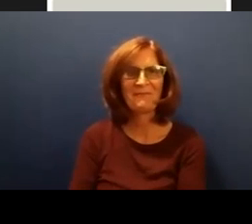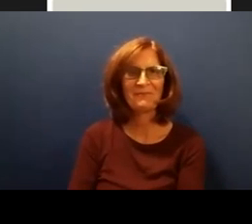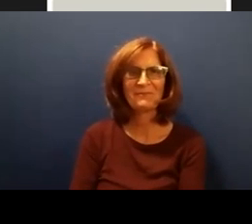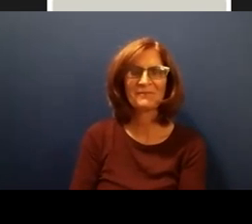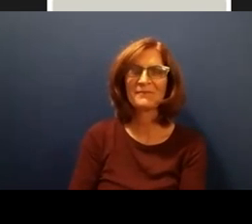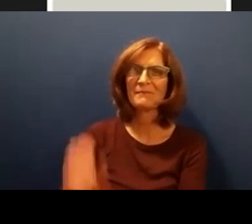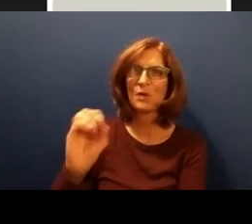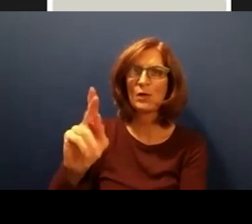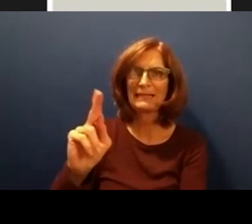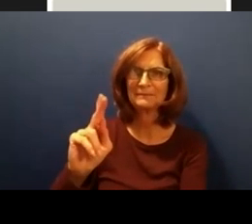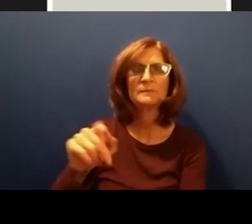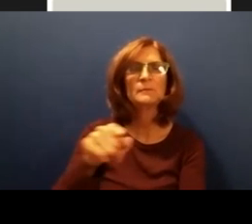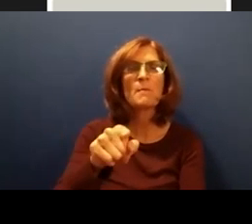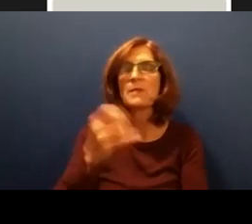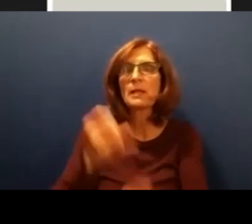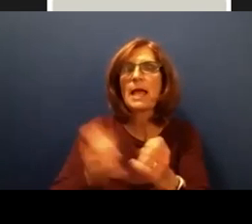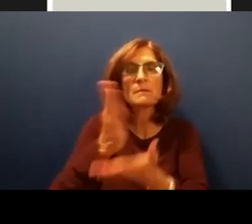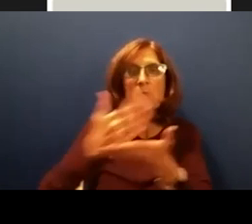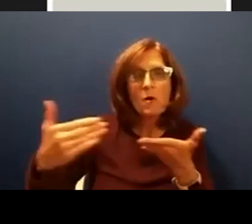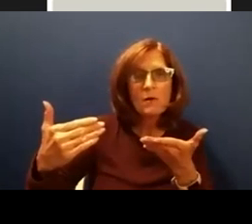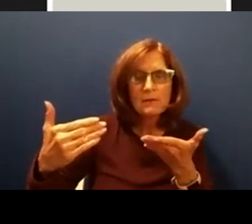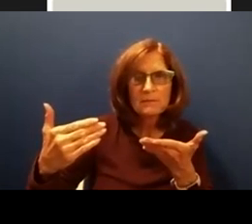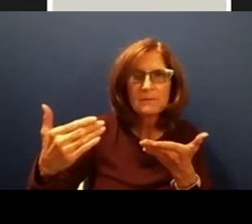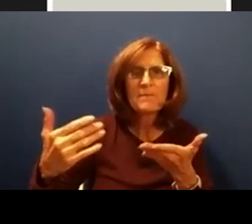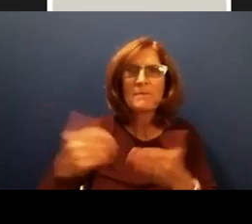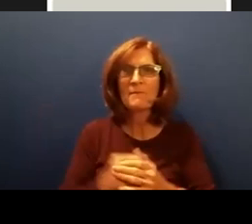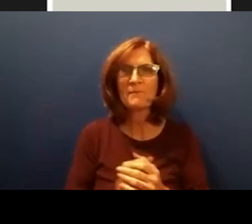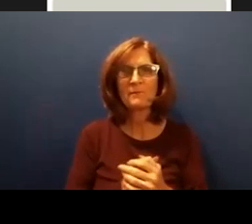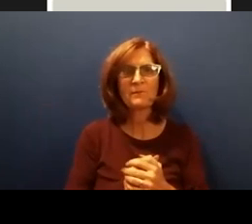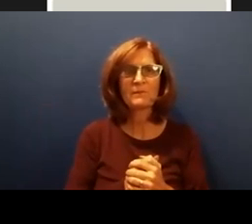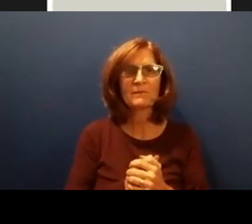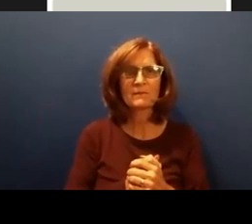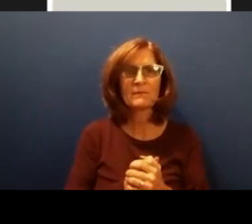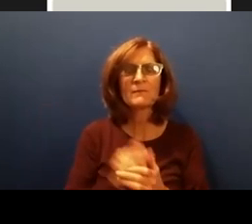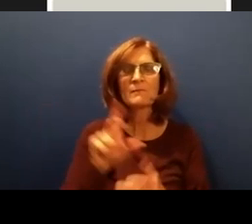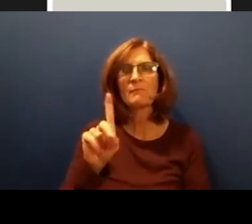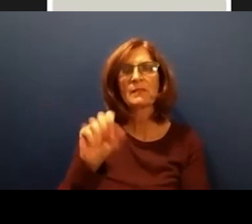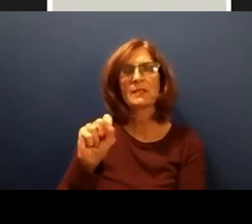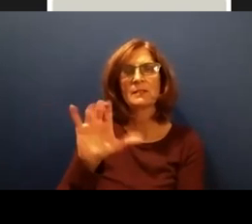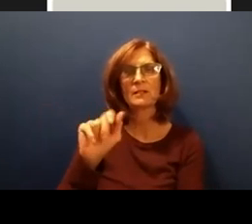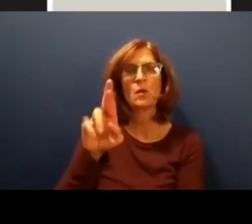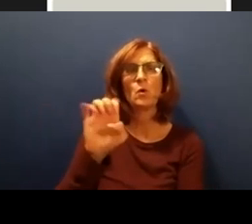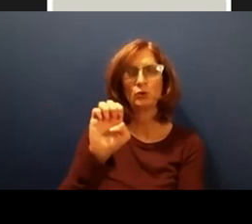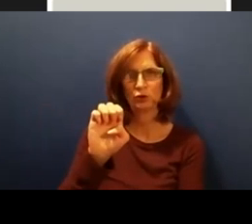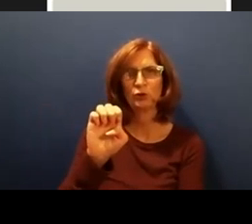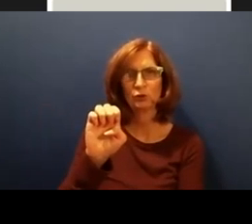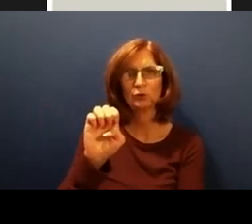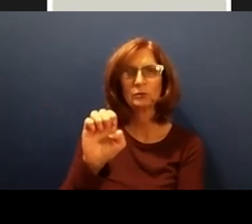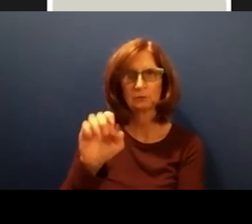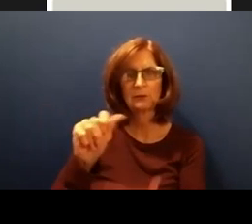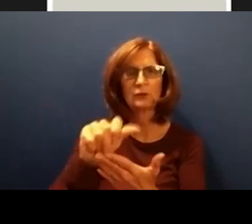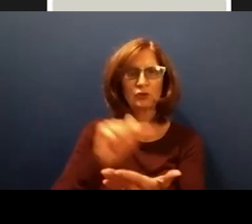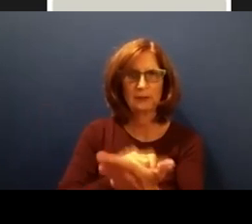And finally, we have the disclosure agenda. And if there are